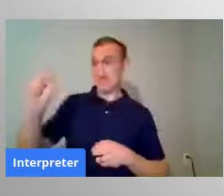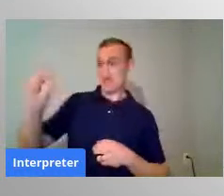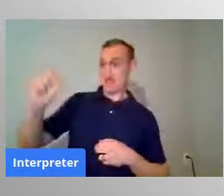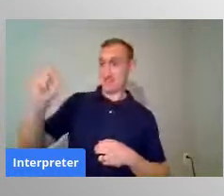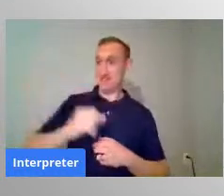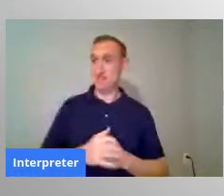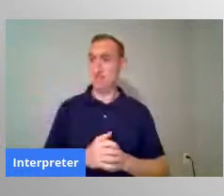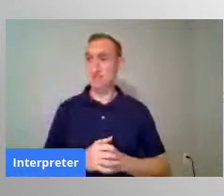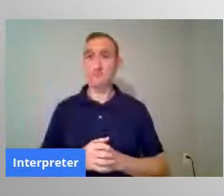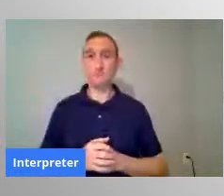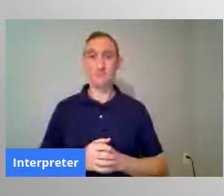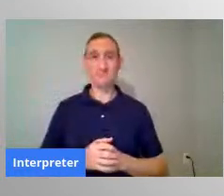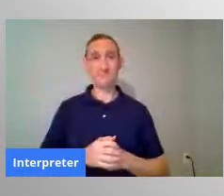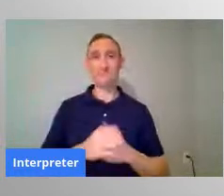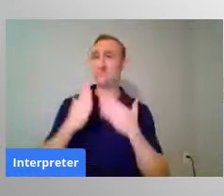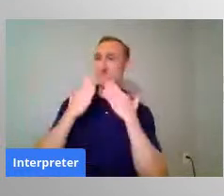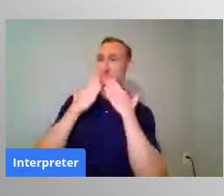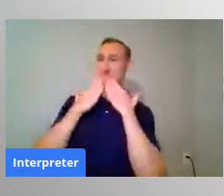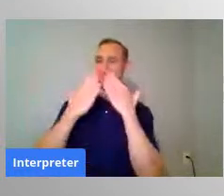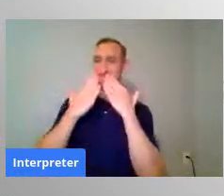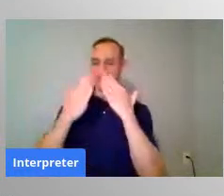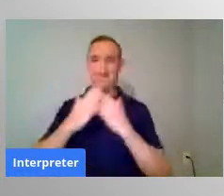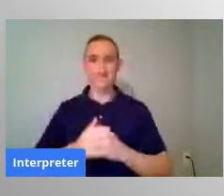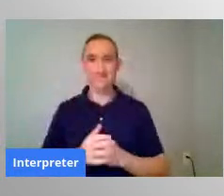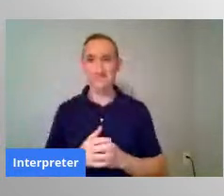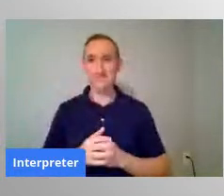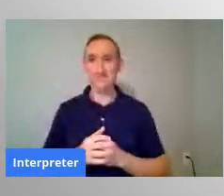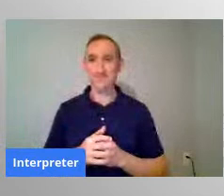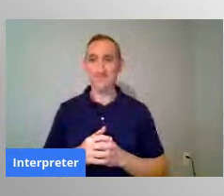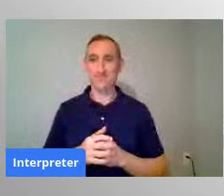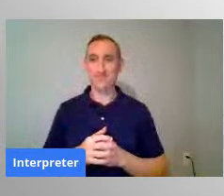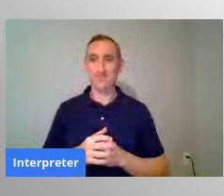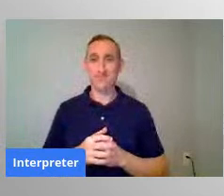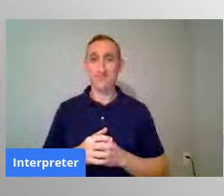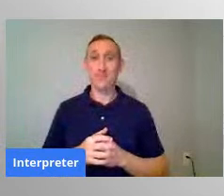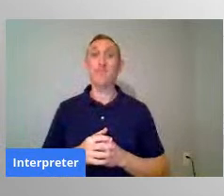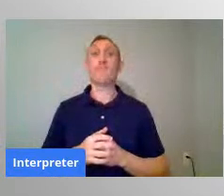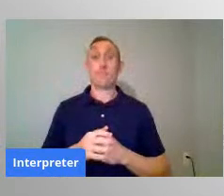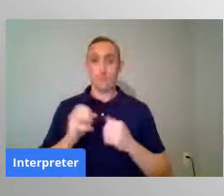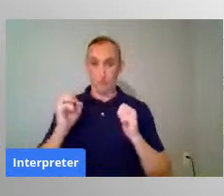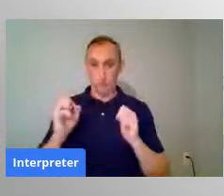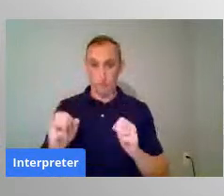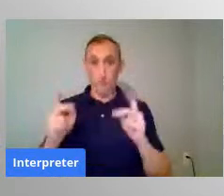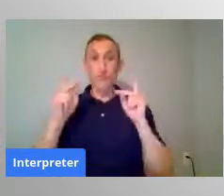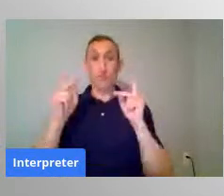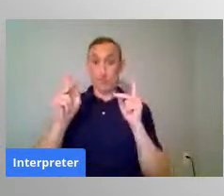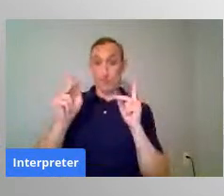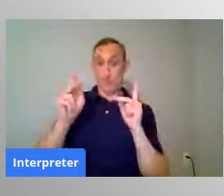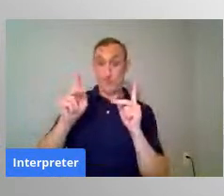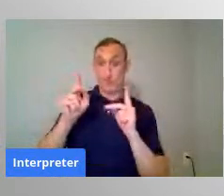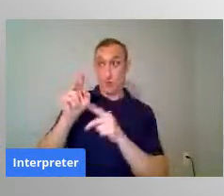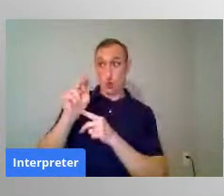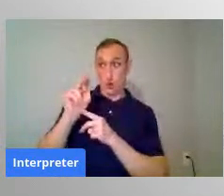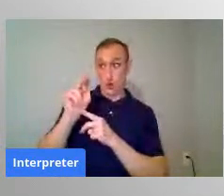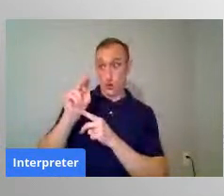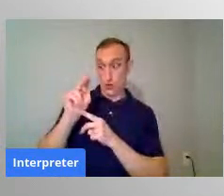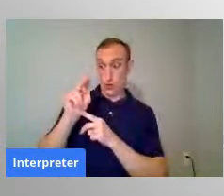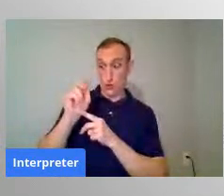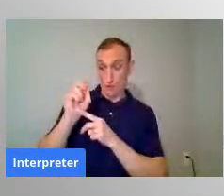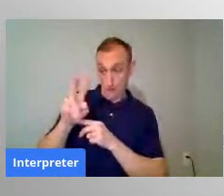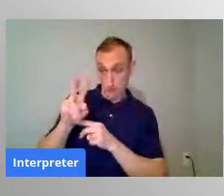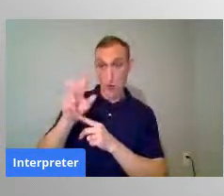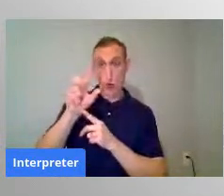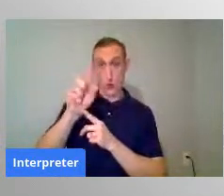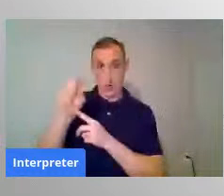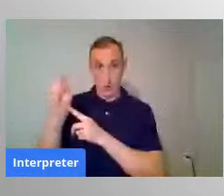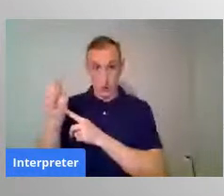Okay, thank you. So we have adopted or accepted the November 2020 financial reports. We will